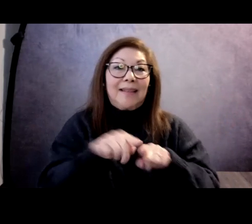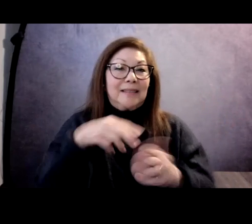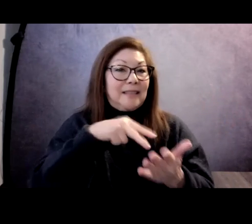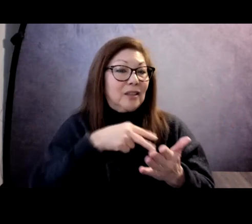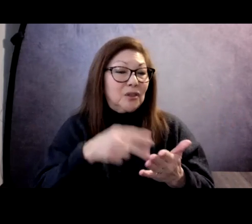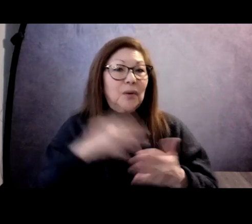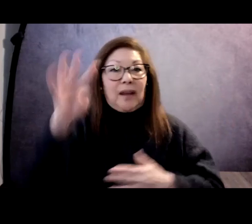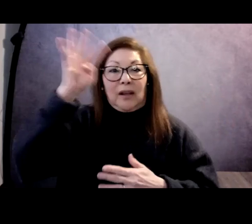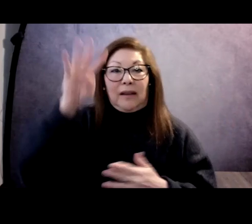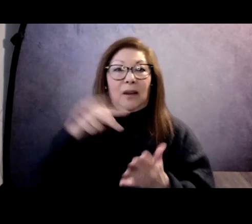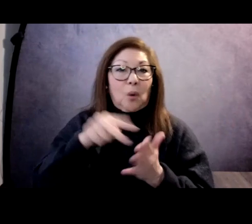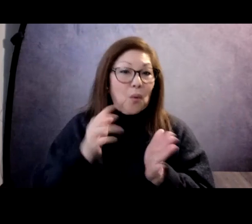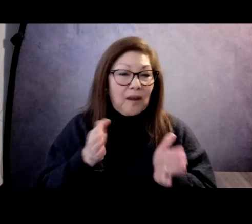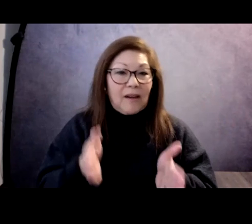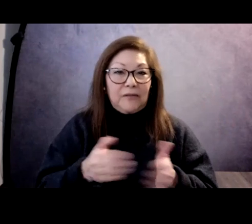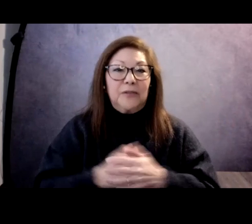choreographer.